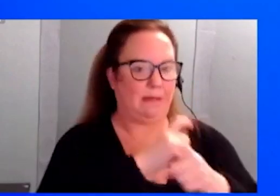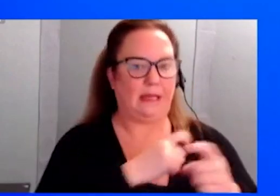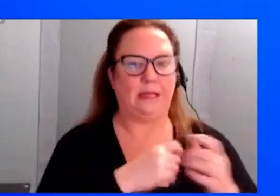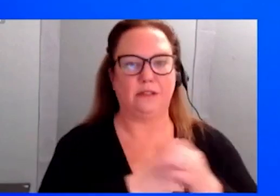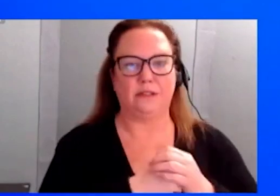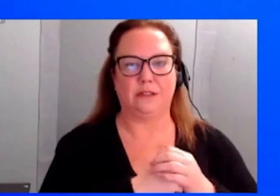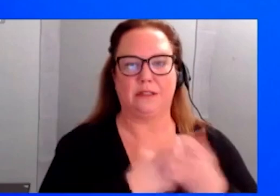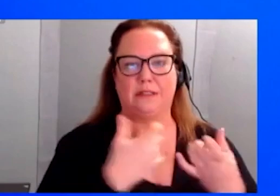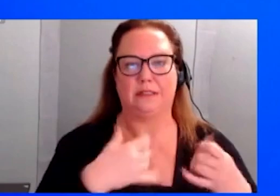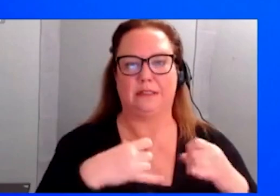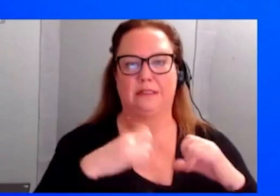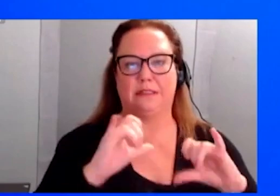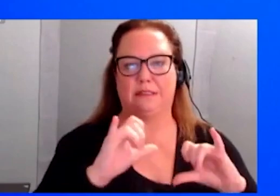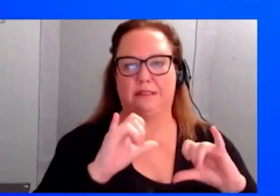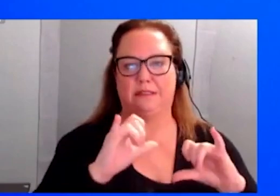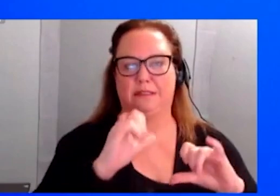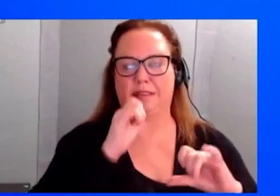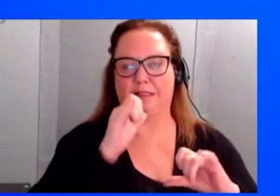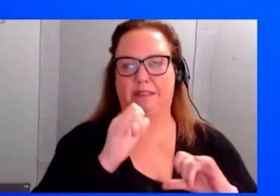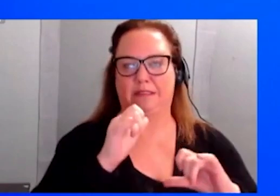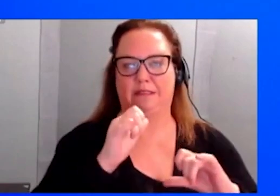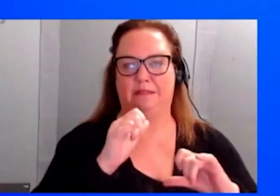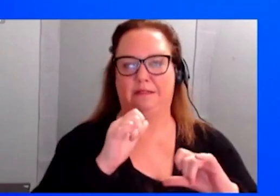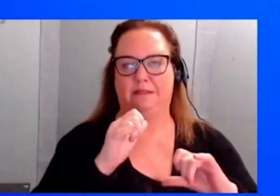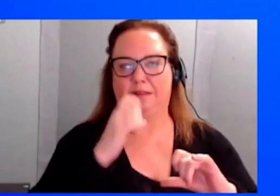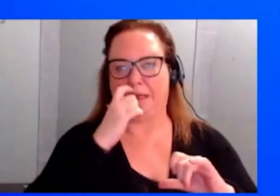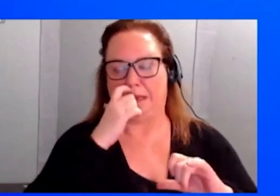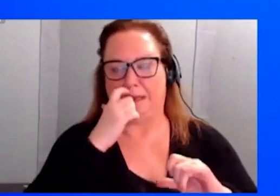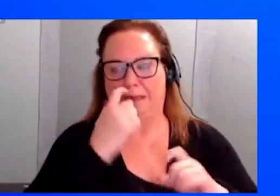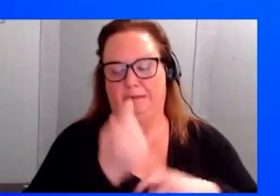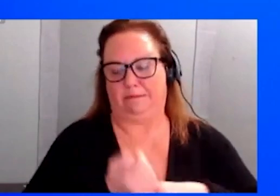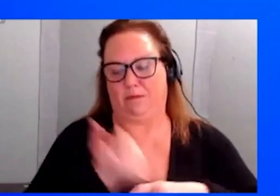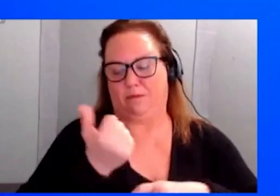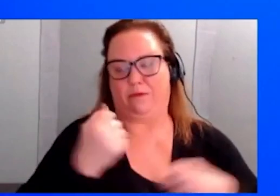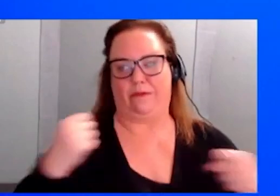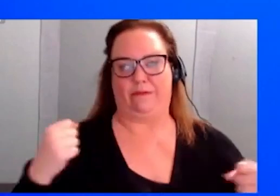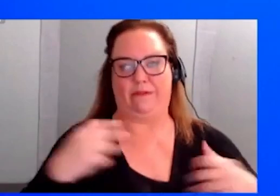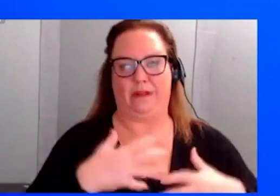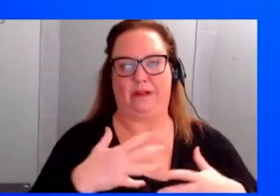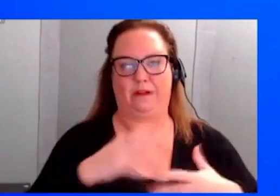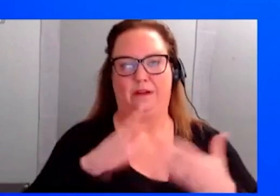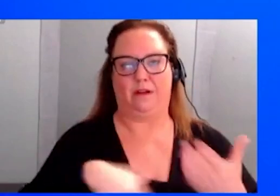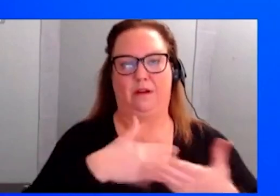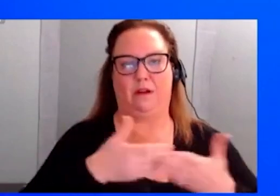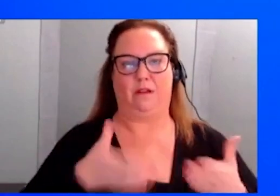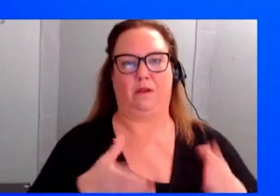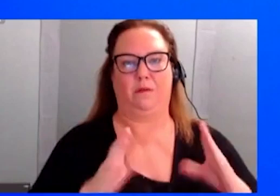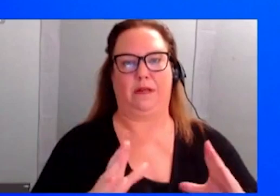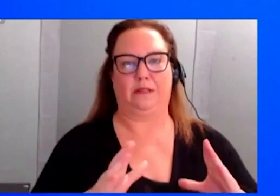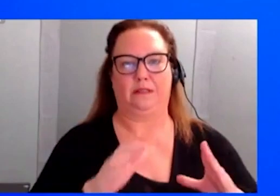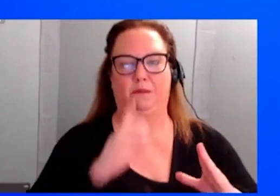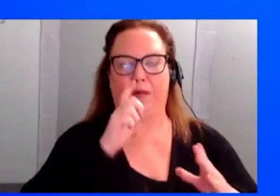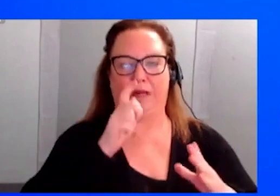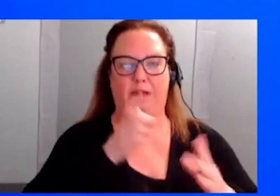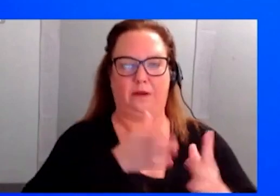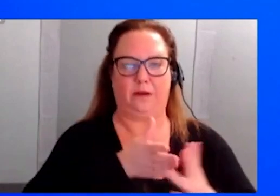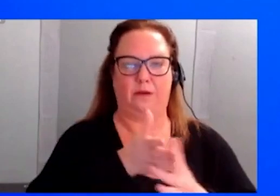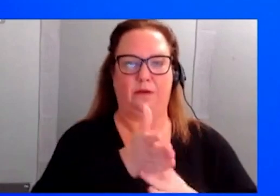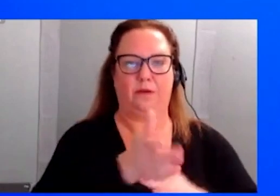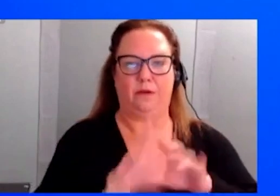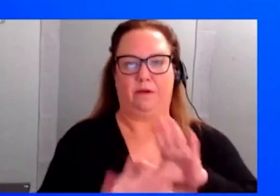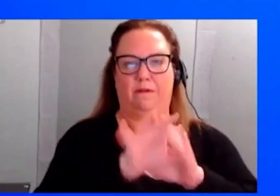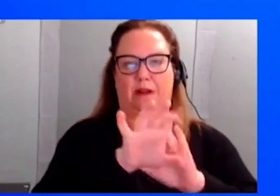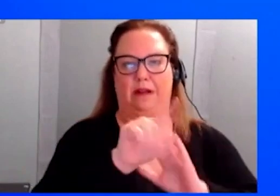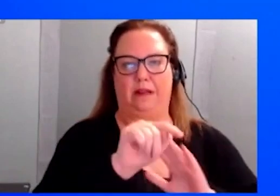did not eliminate the fear for me, and did not eliminate all of the ways in which we had to navigate finding out that we were